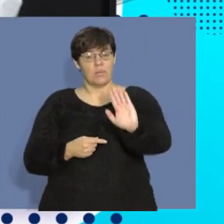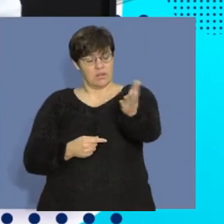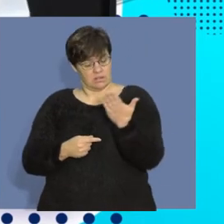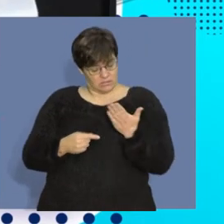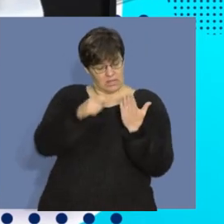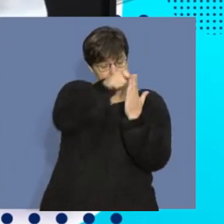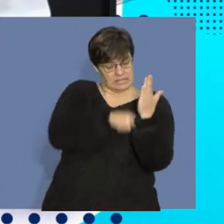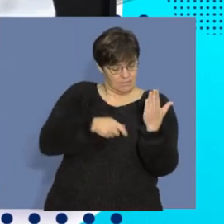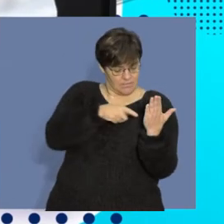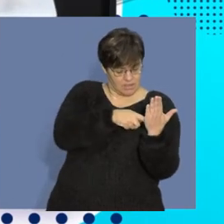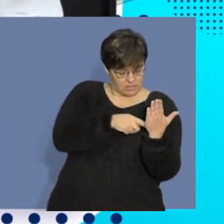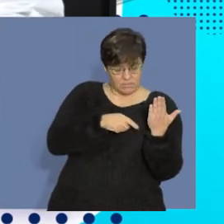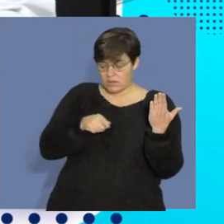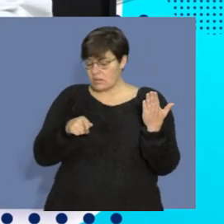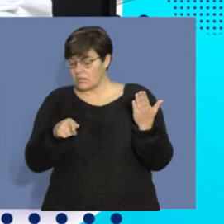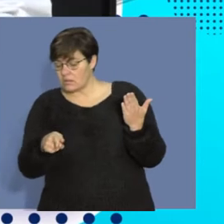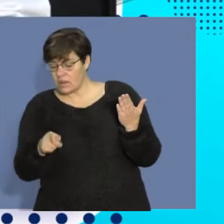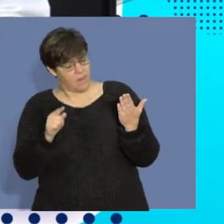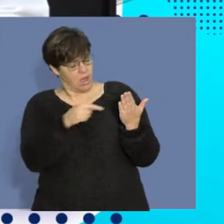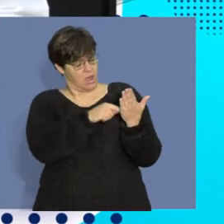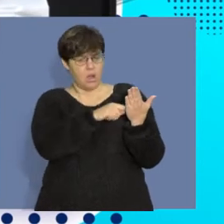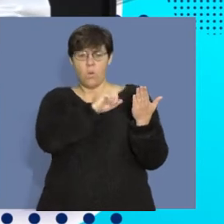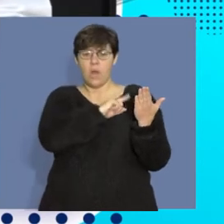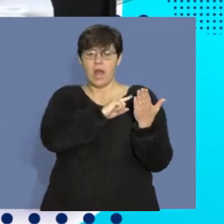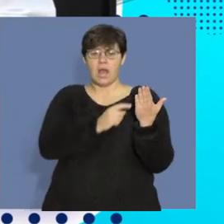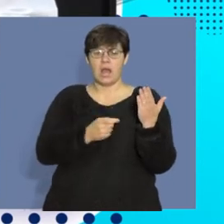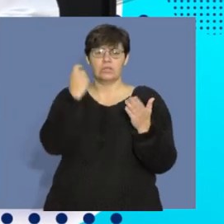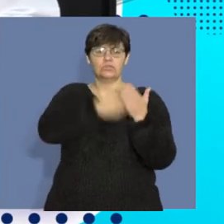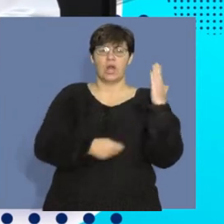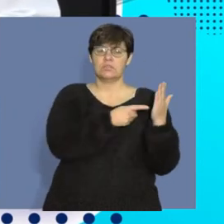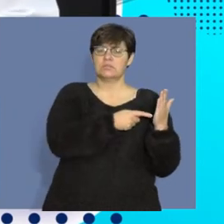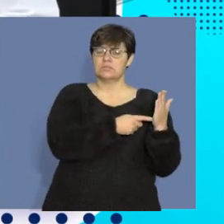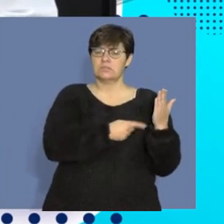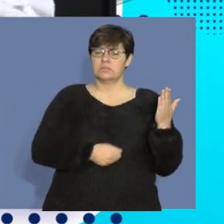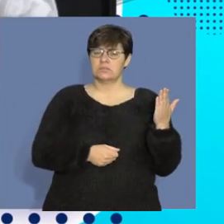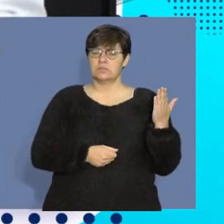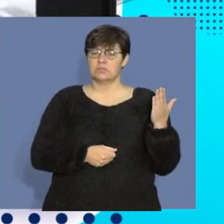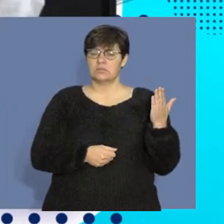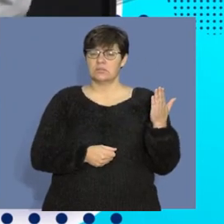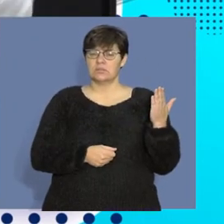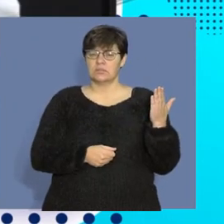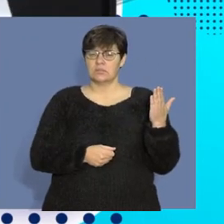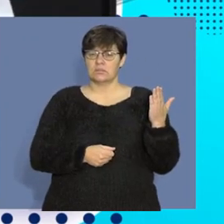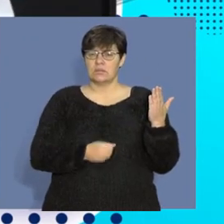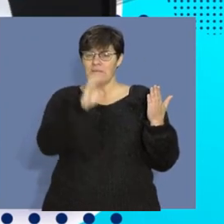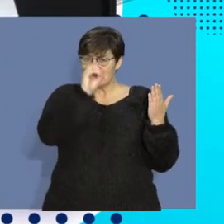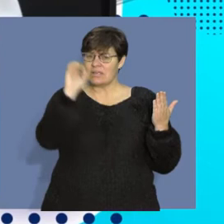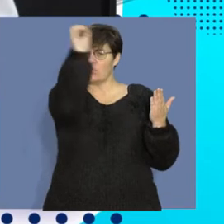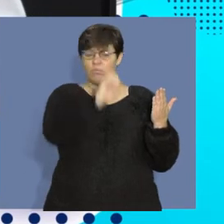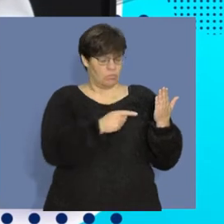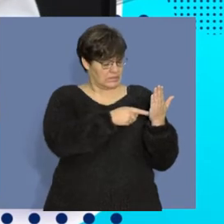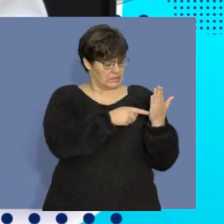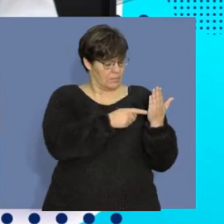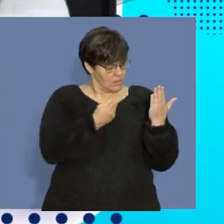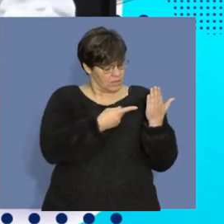make sure that any items that are zero rated, for example, we spoke about this in our